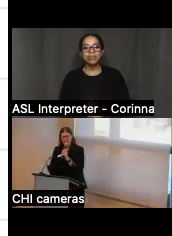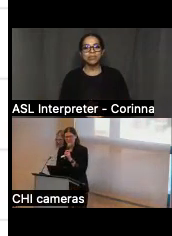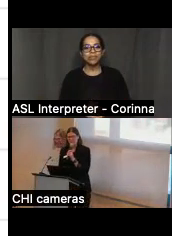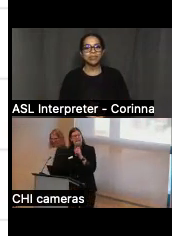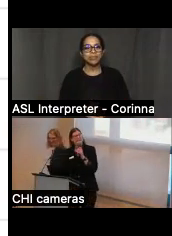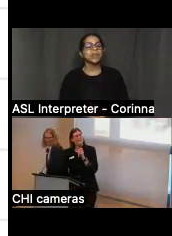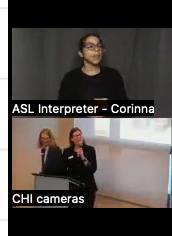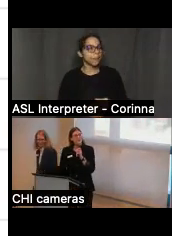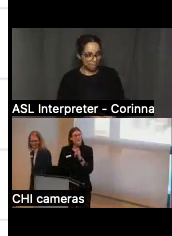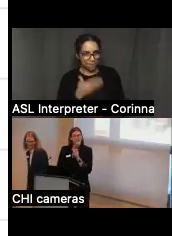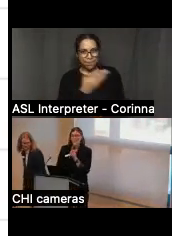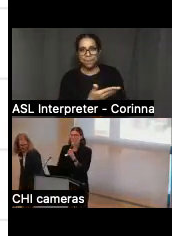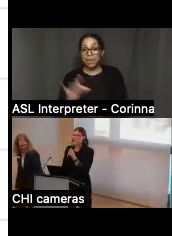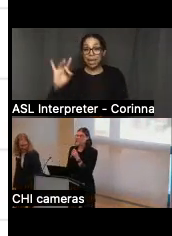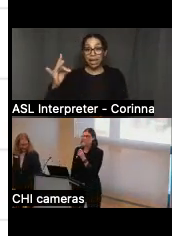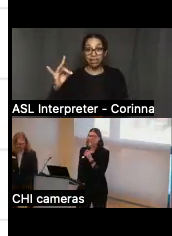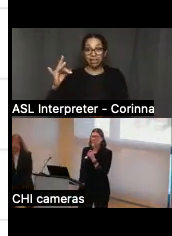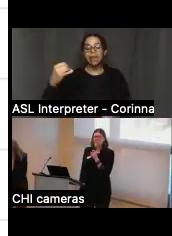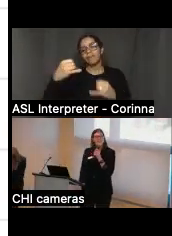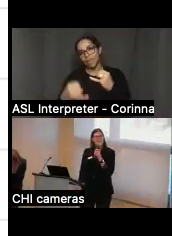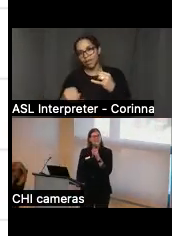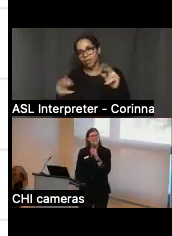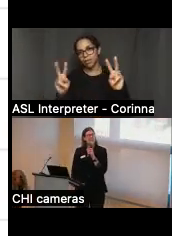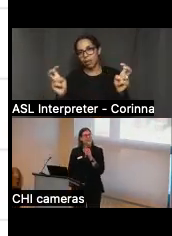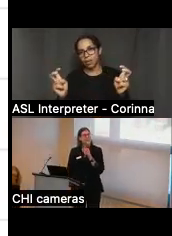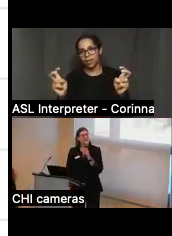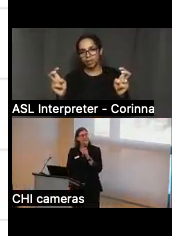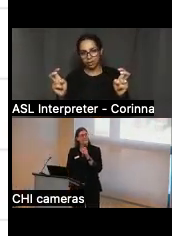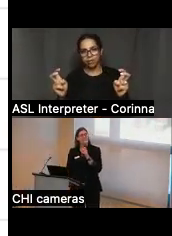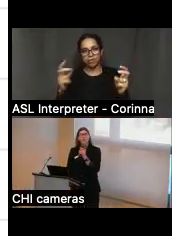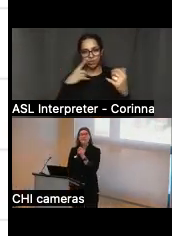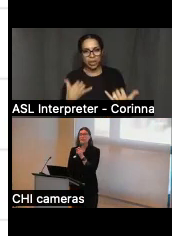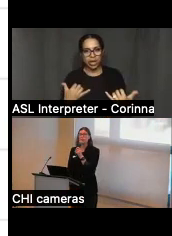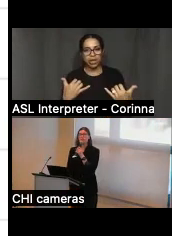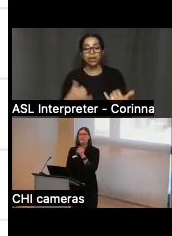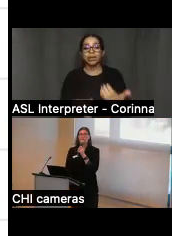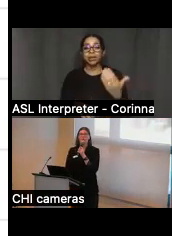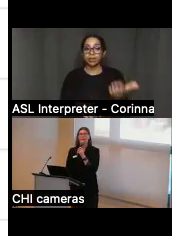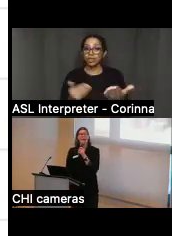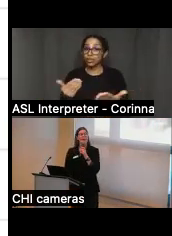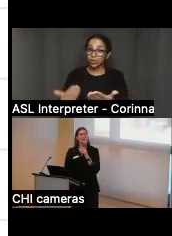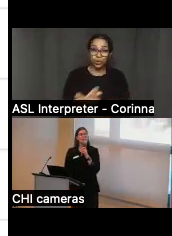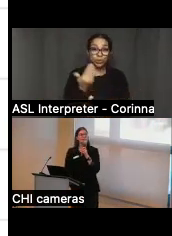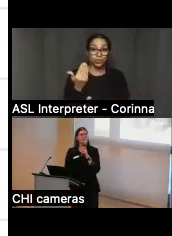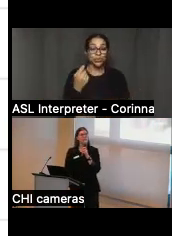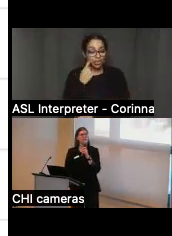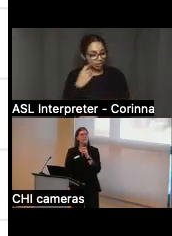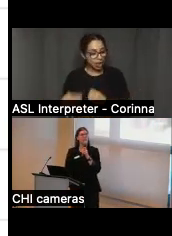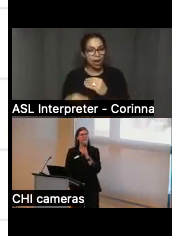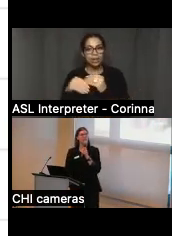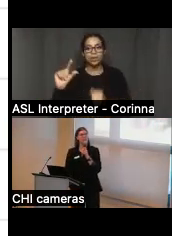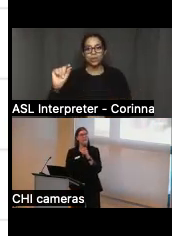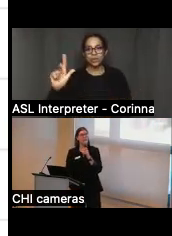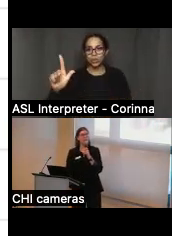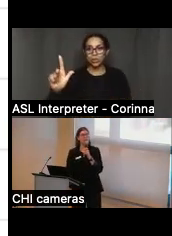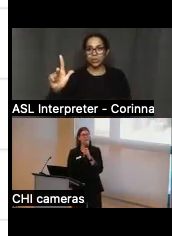So this is our 8th and final topic that we're going to talk with everybody out today. And this was a new section that we added in 2023,